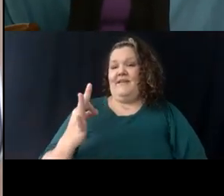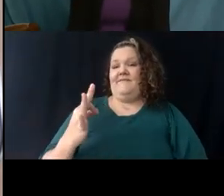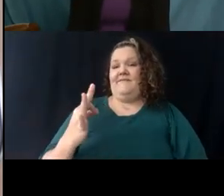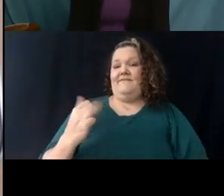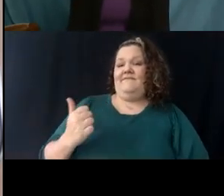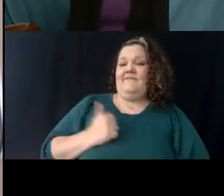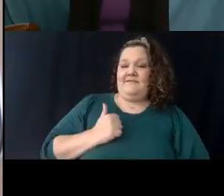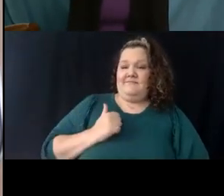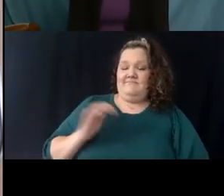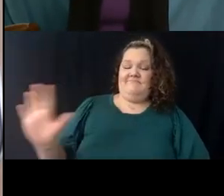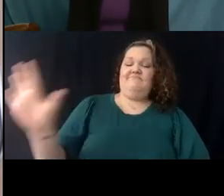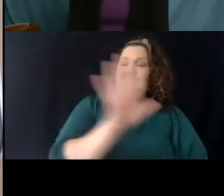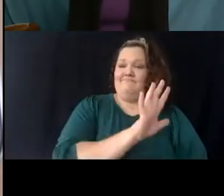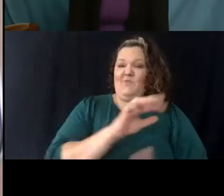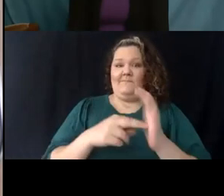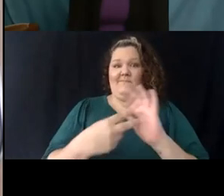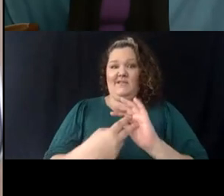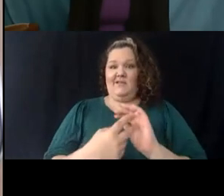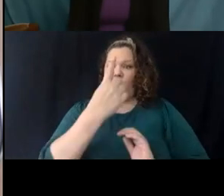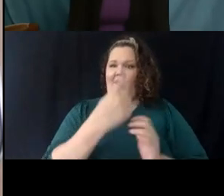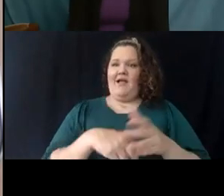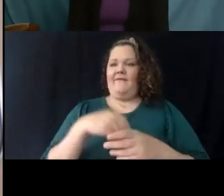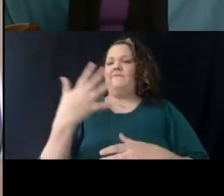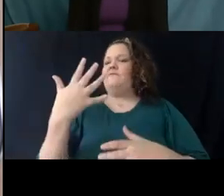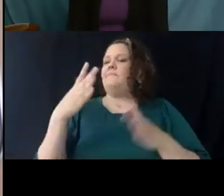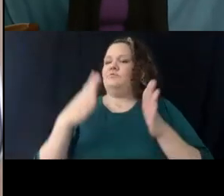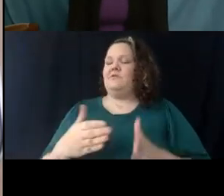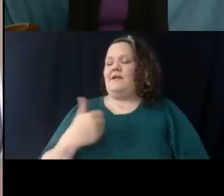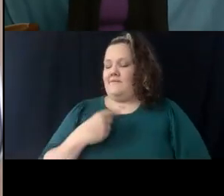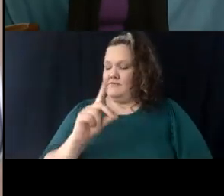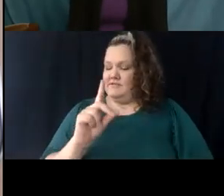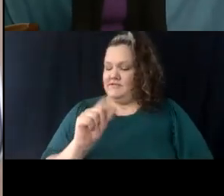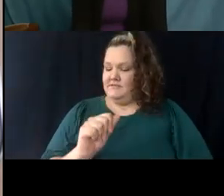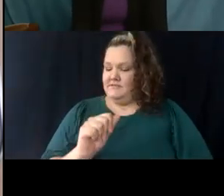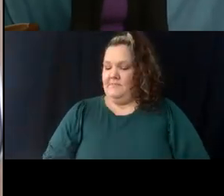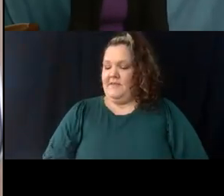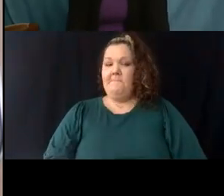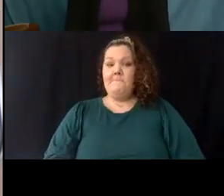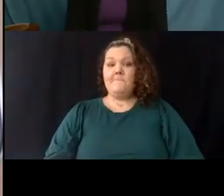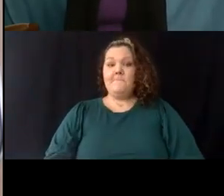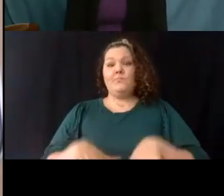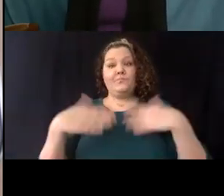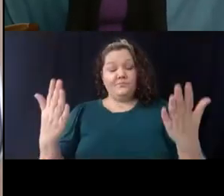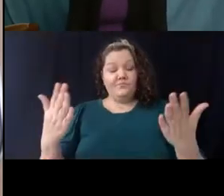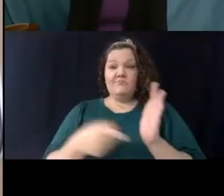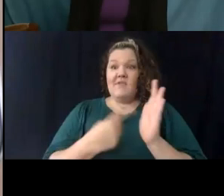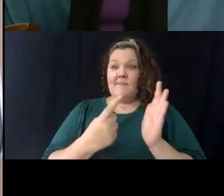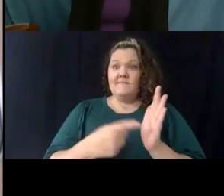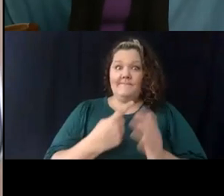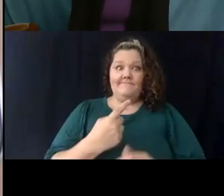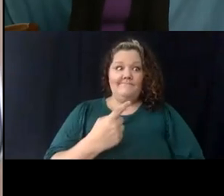That's about 1/5 of our population in our country. So 1 out of 5 people.